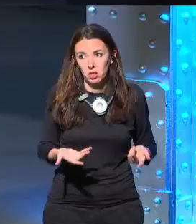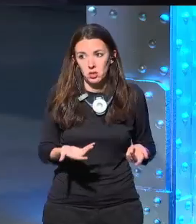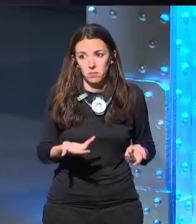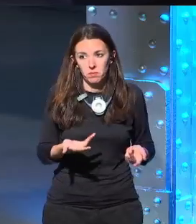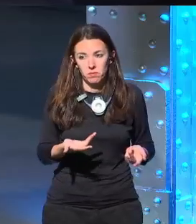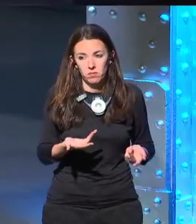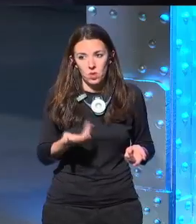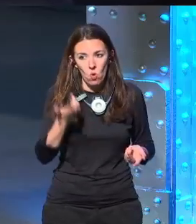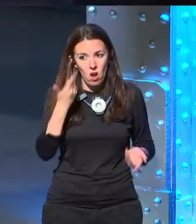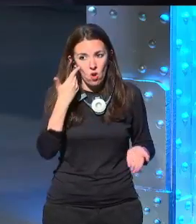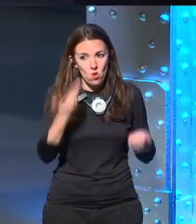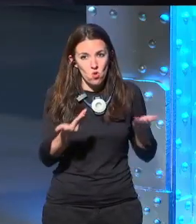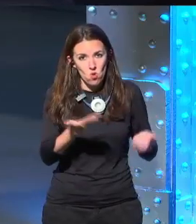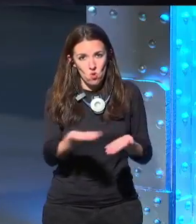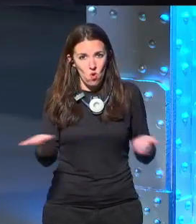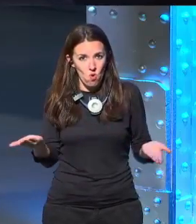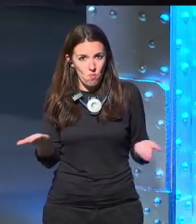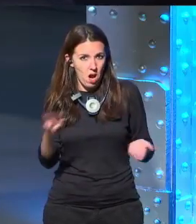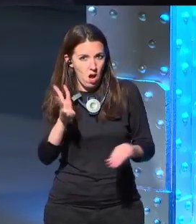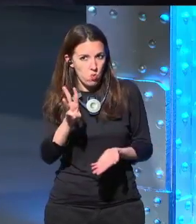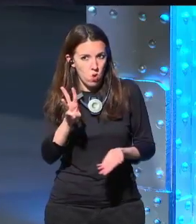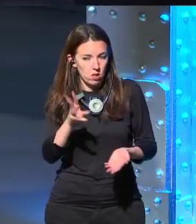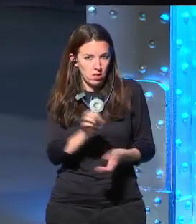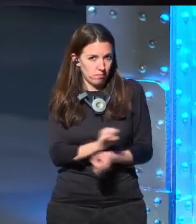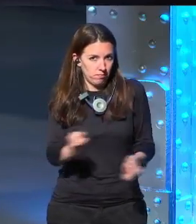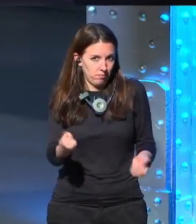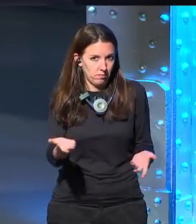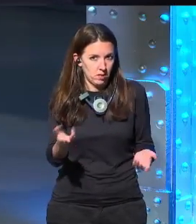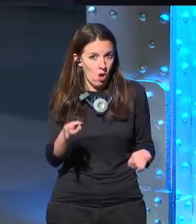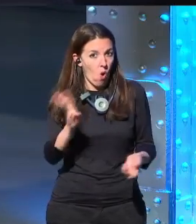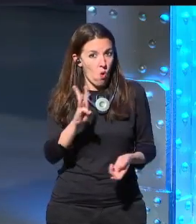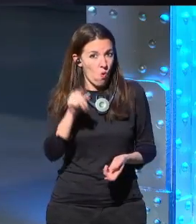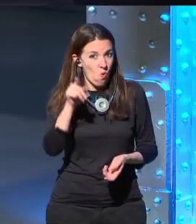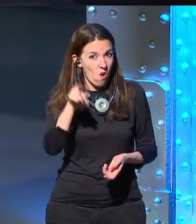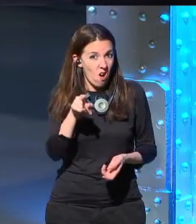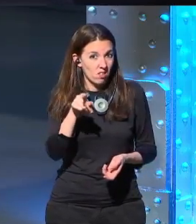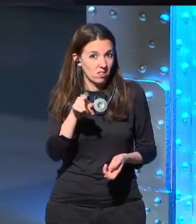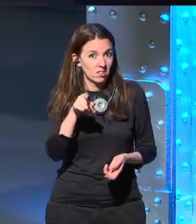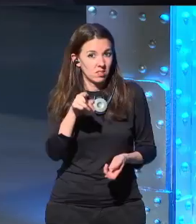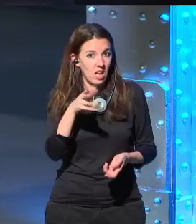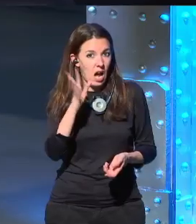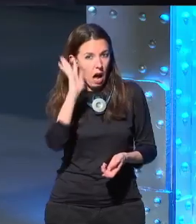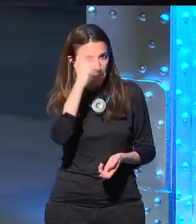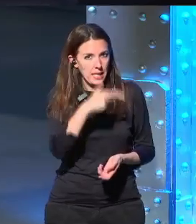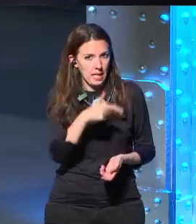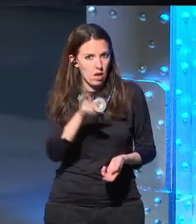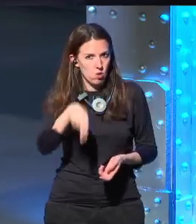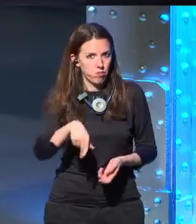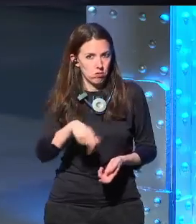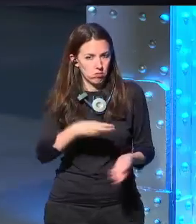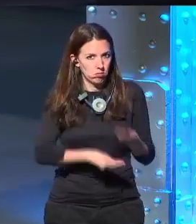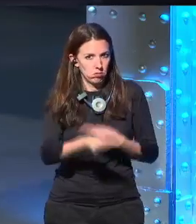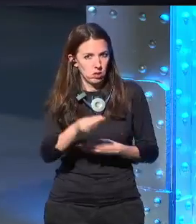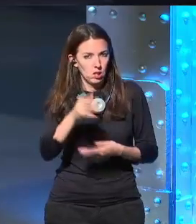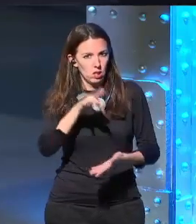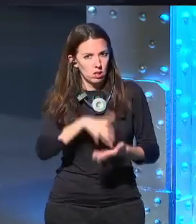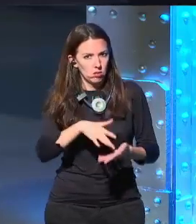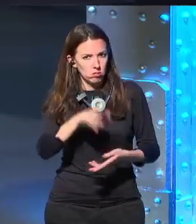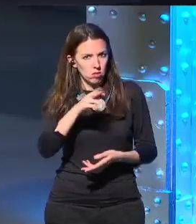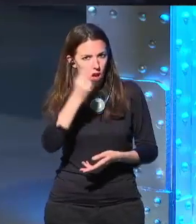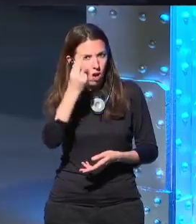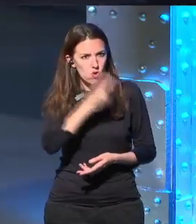States, and few of them are as relevant as Walter. He's a